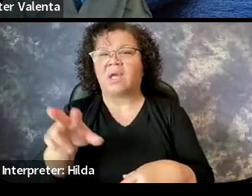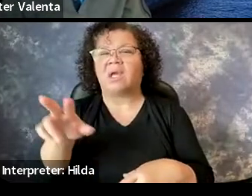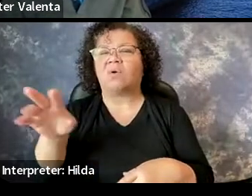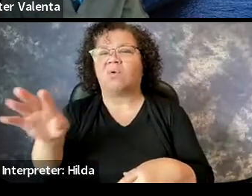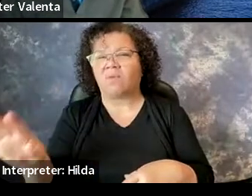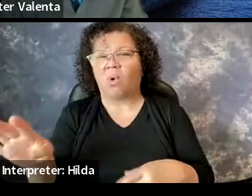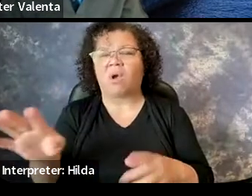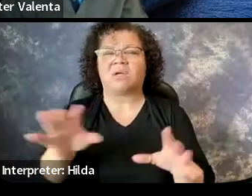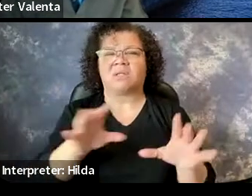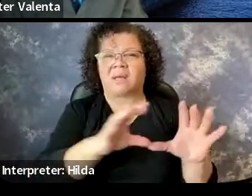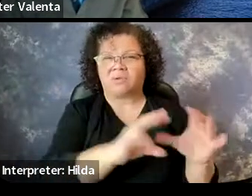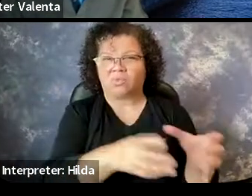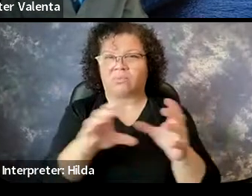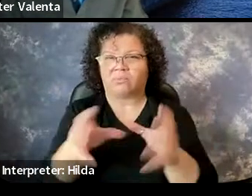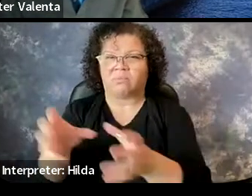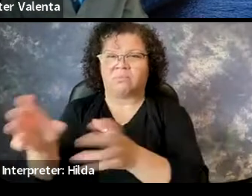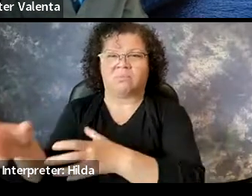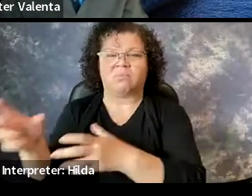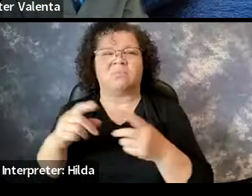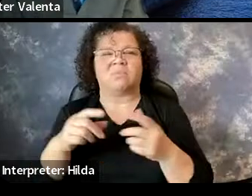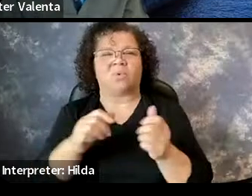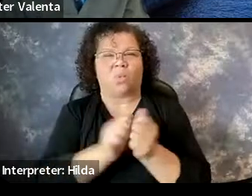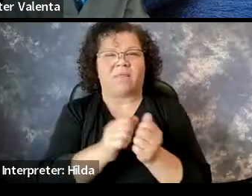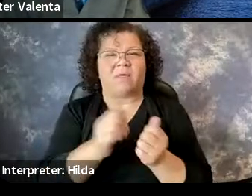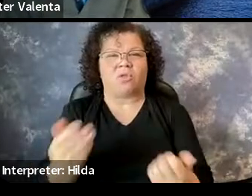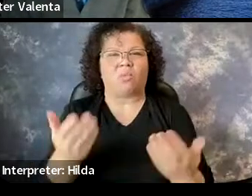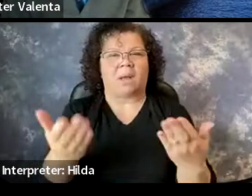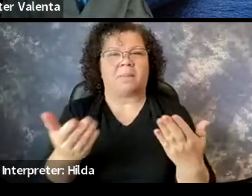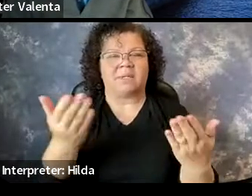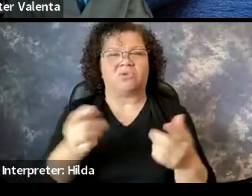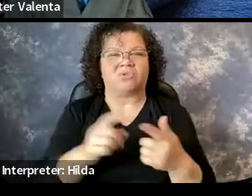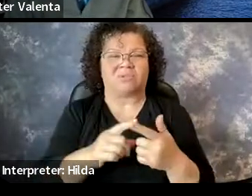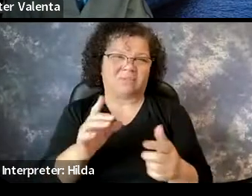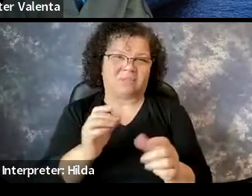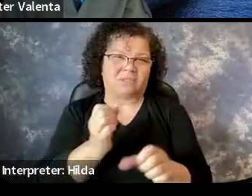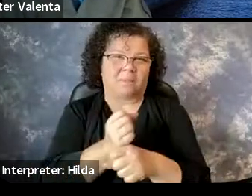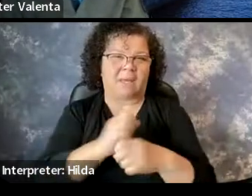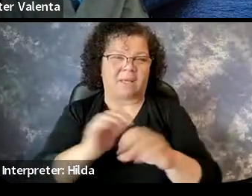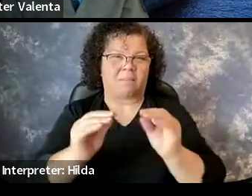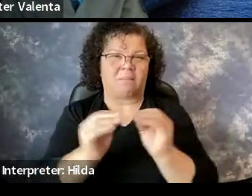you know, just for clarity. Yeah. Great, thank you.